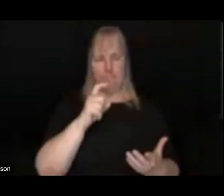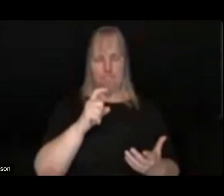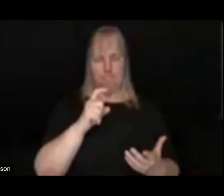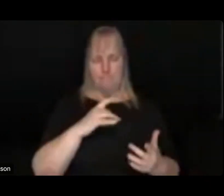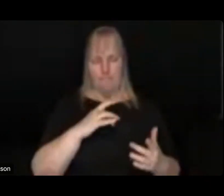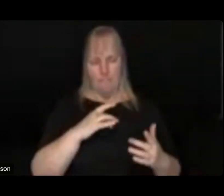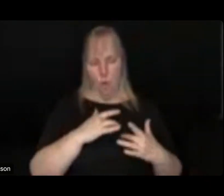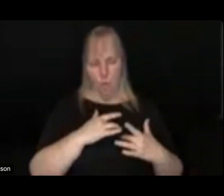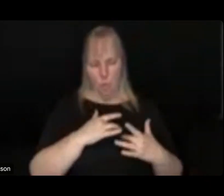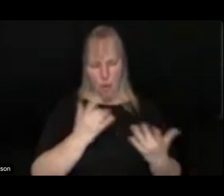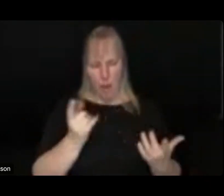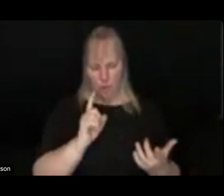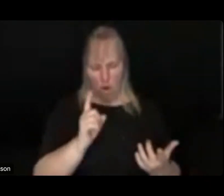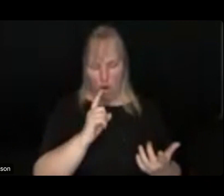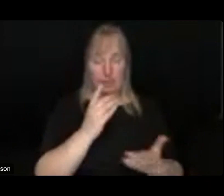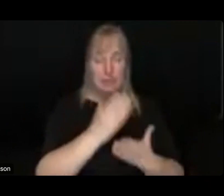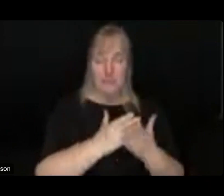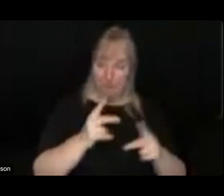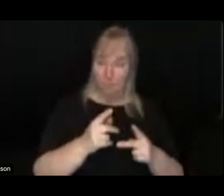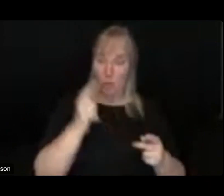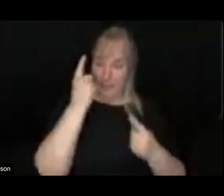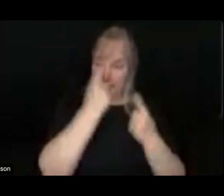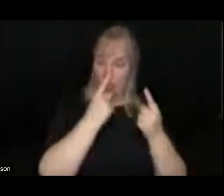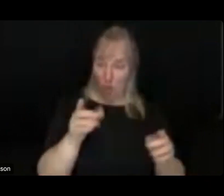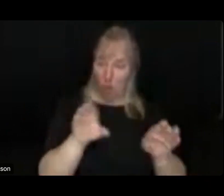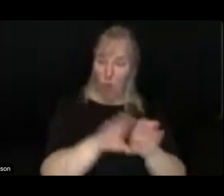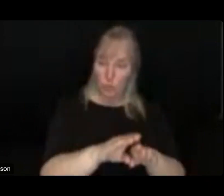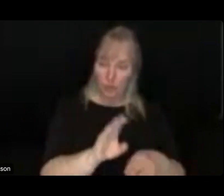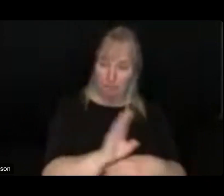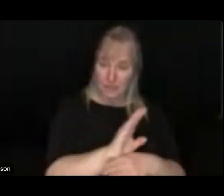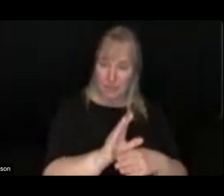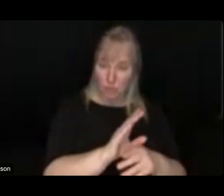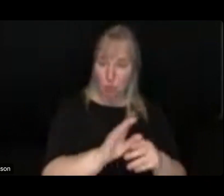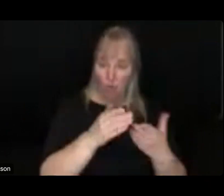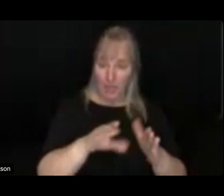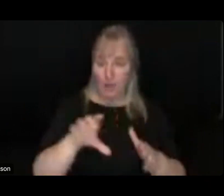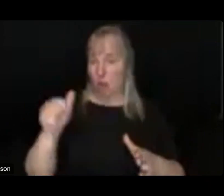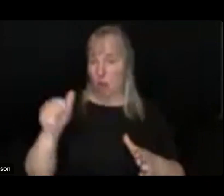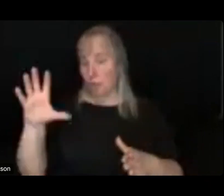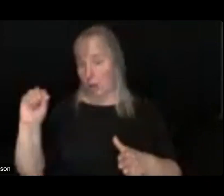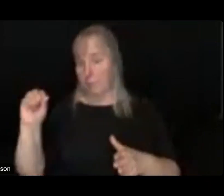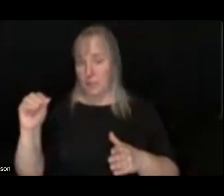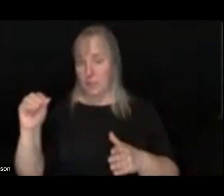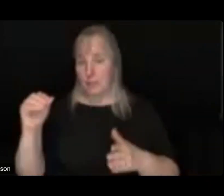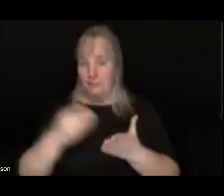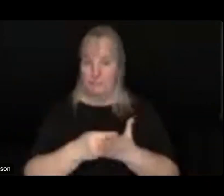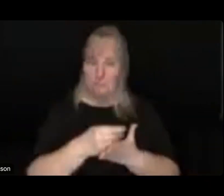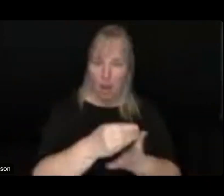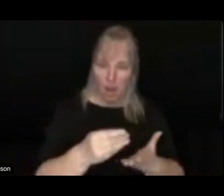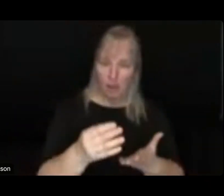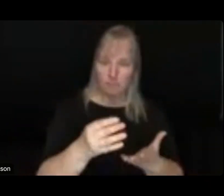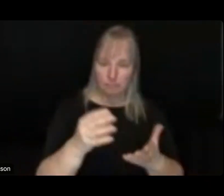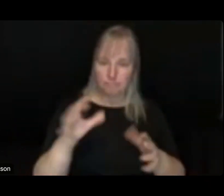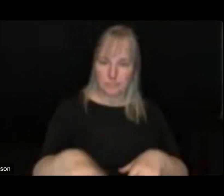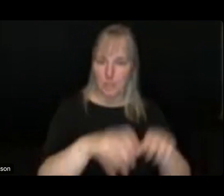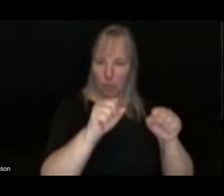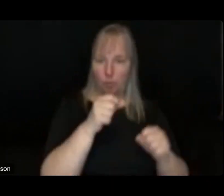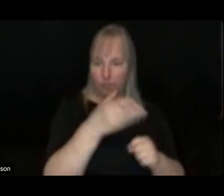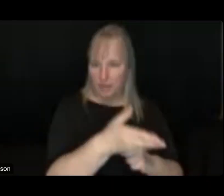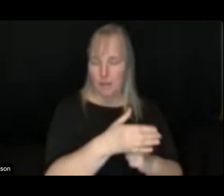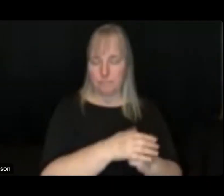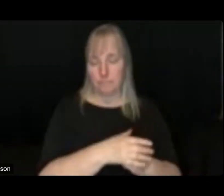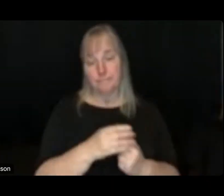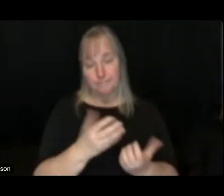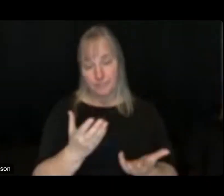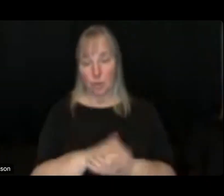folks are considering closing businesses or being acquired by other firms and things along those lines right now too. So it's kind